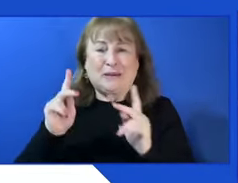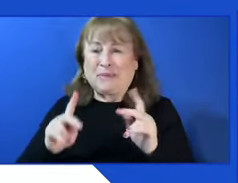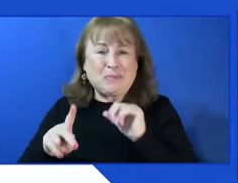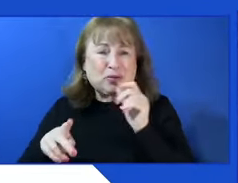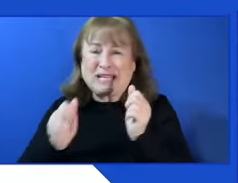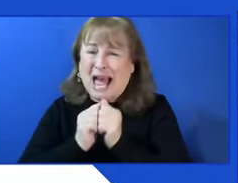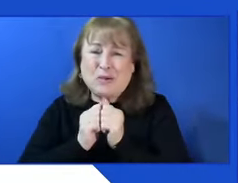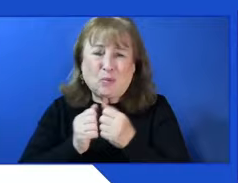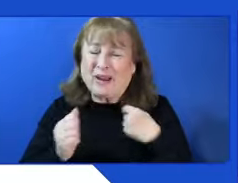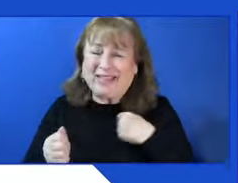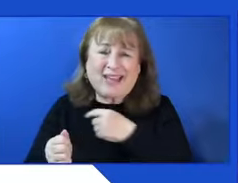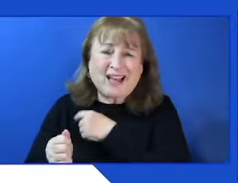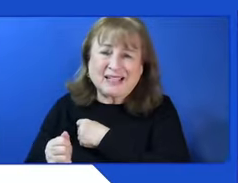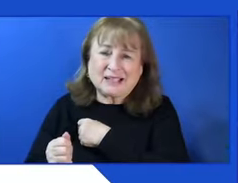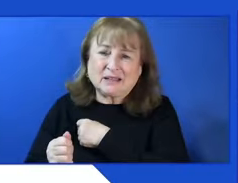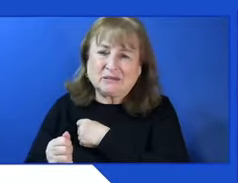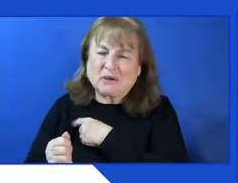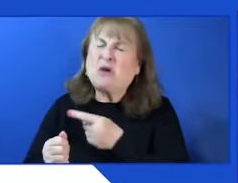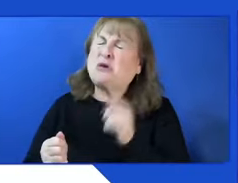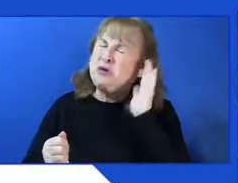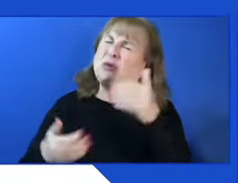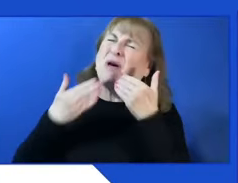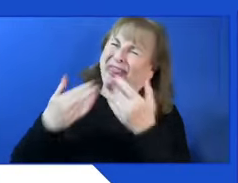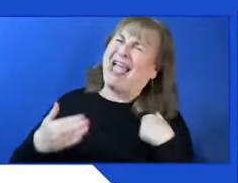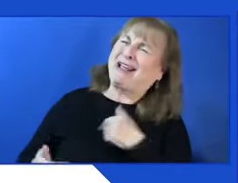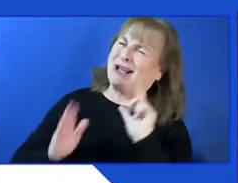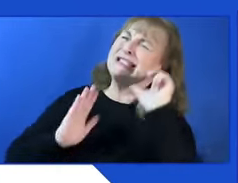us, you're going to thank us later.